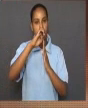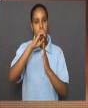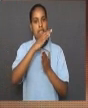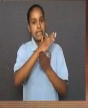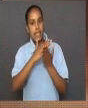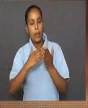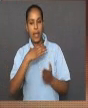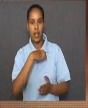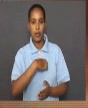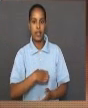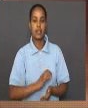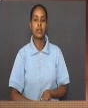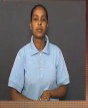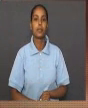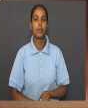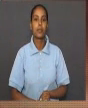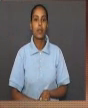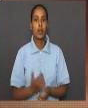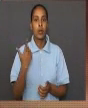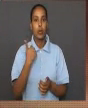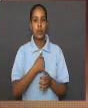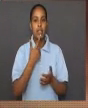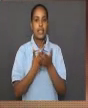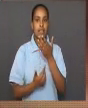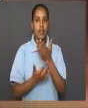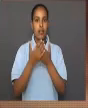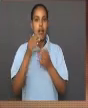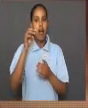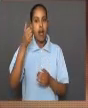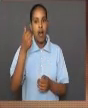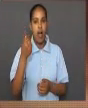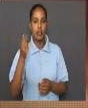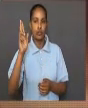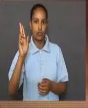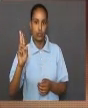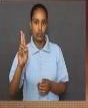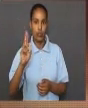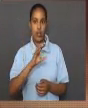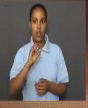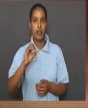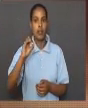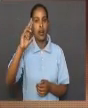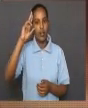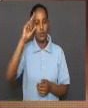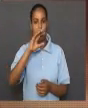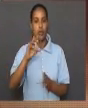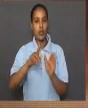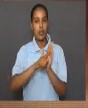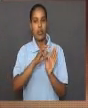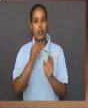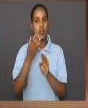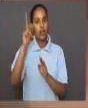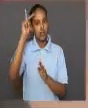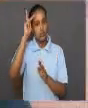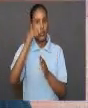some elements. We will discuss Hund's rule and Pauli's exclusion principle in our